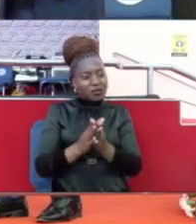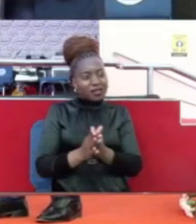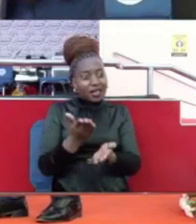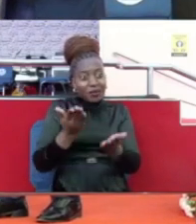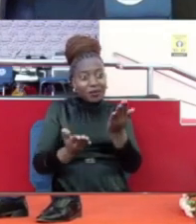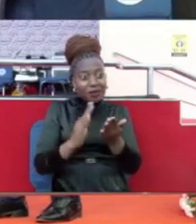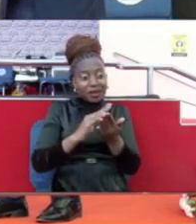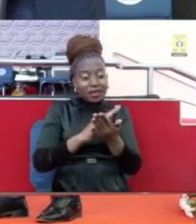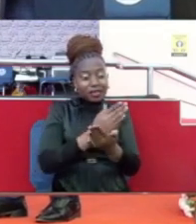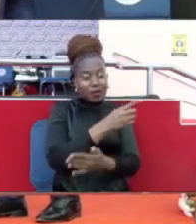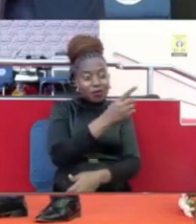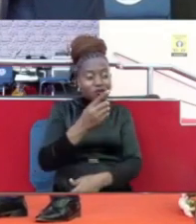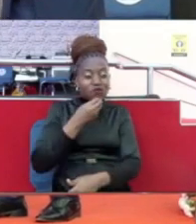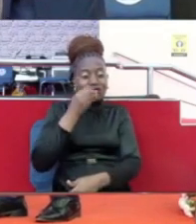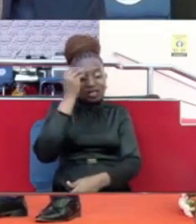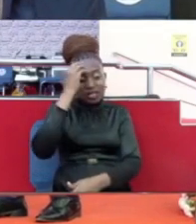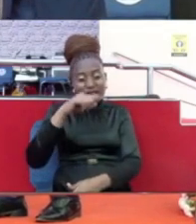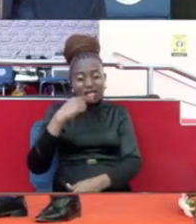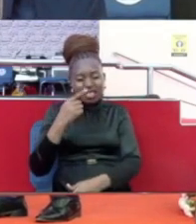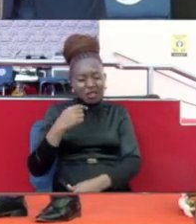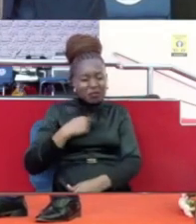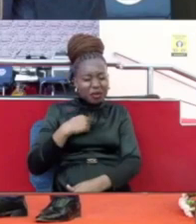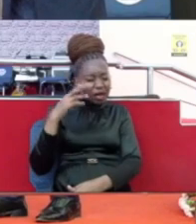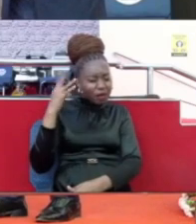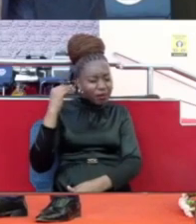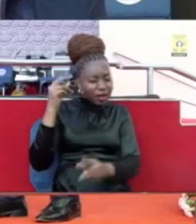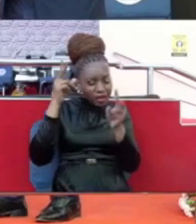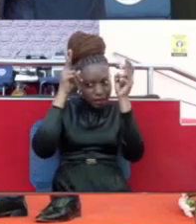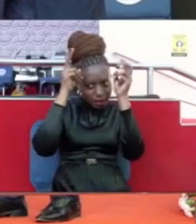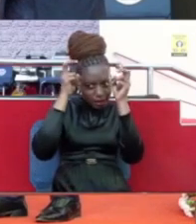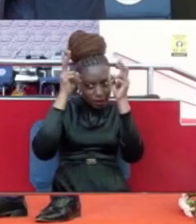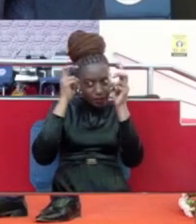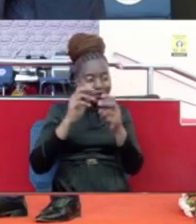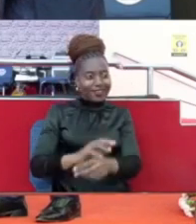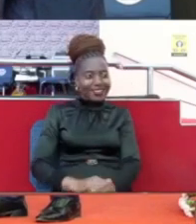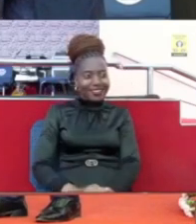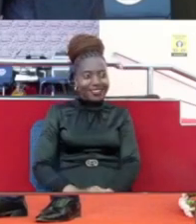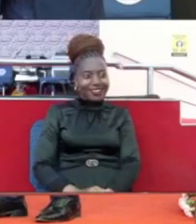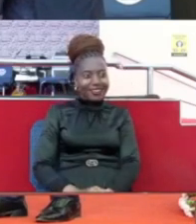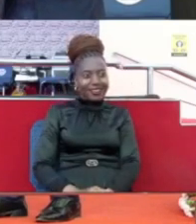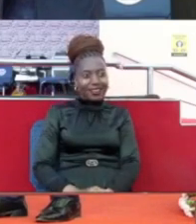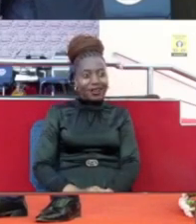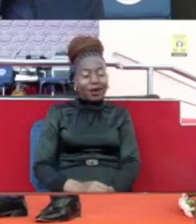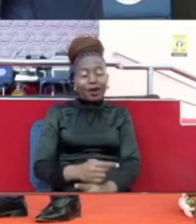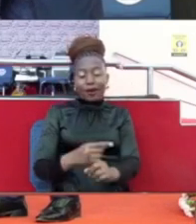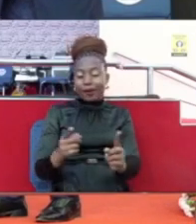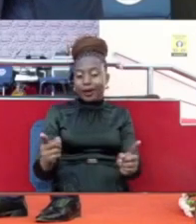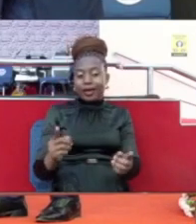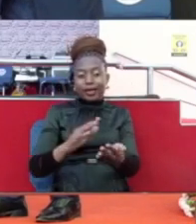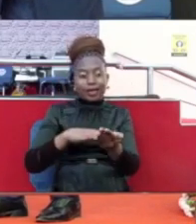That can't be God. You see, the more you have, the more faith you need.